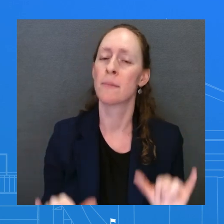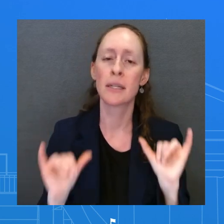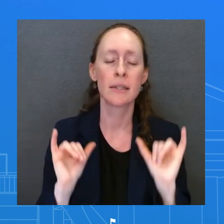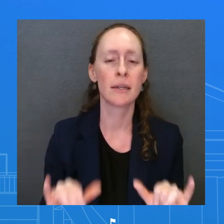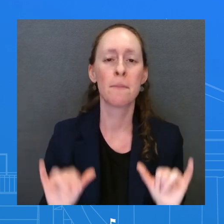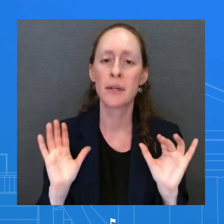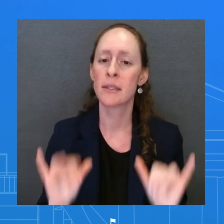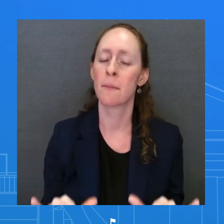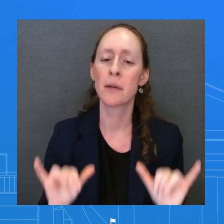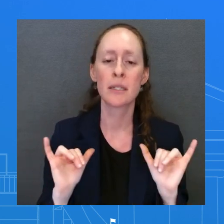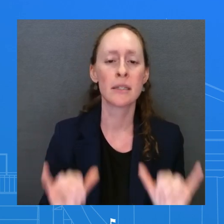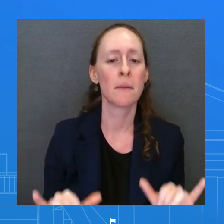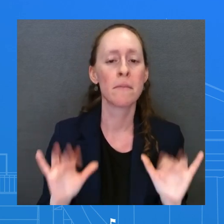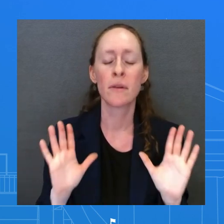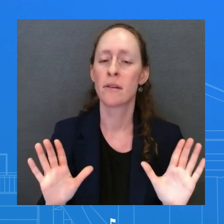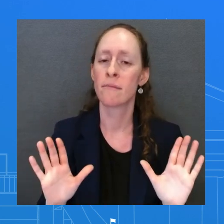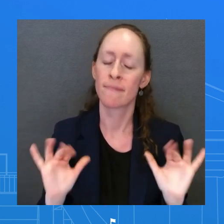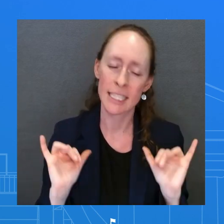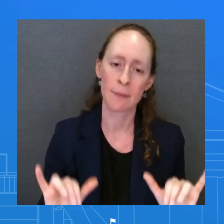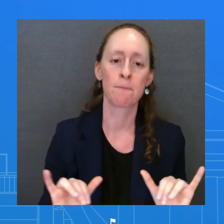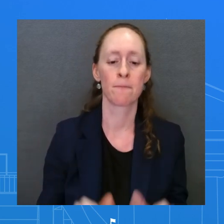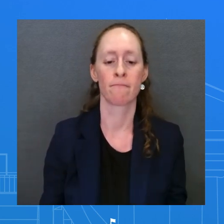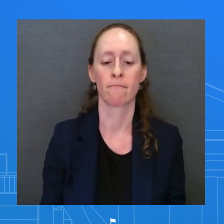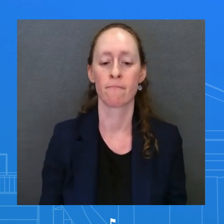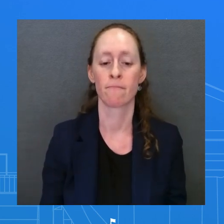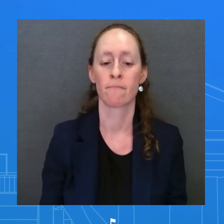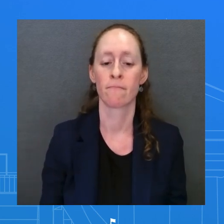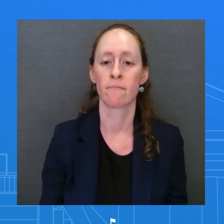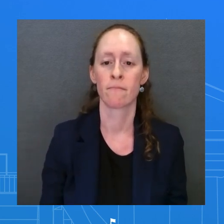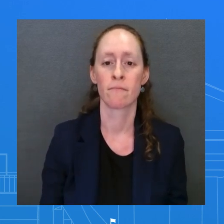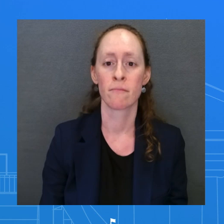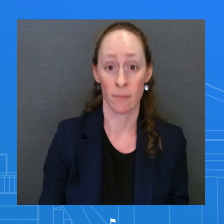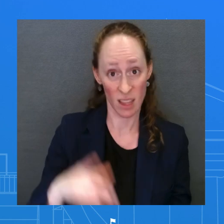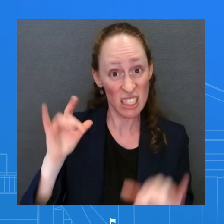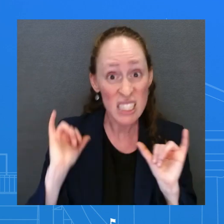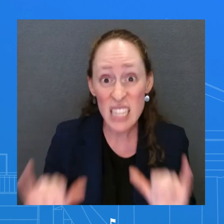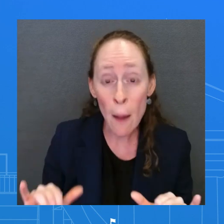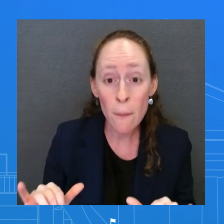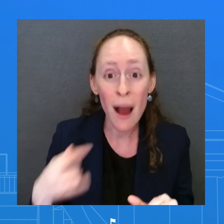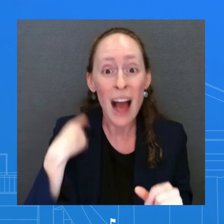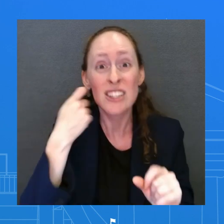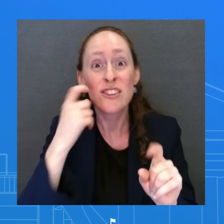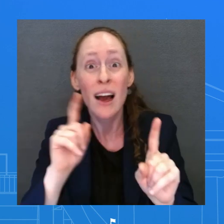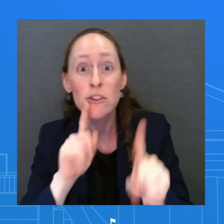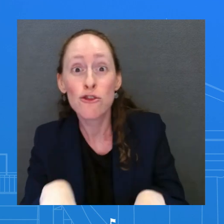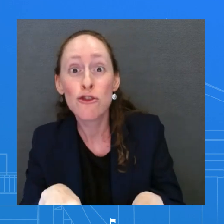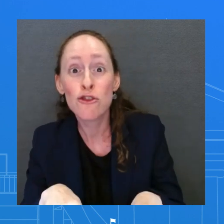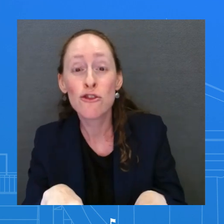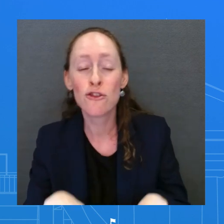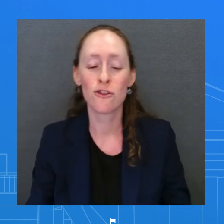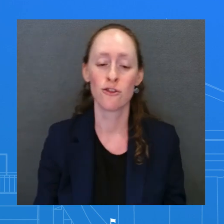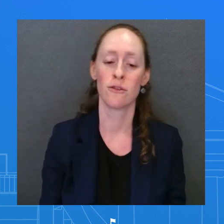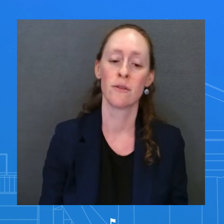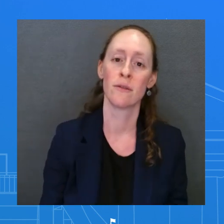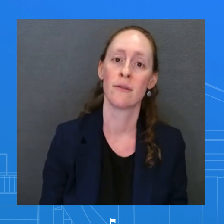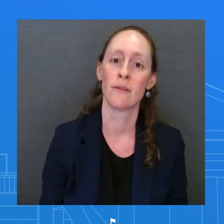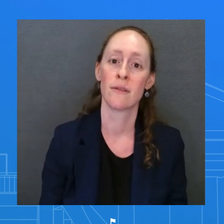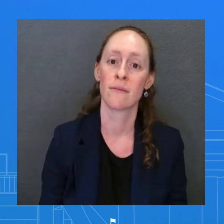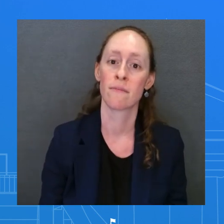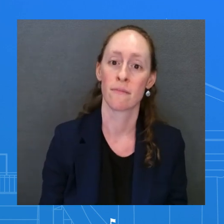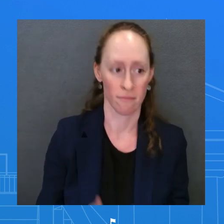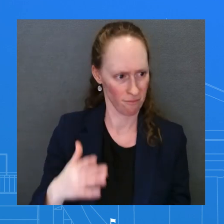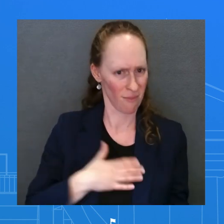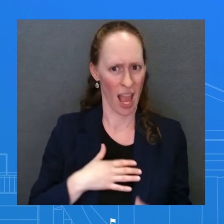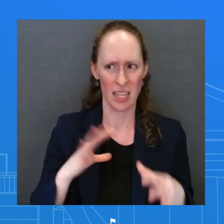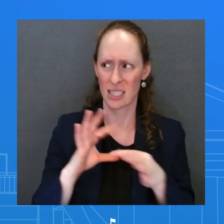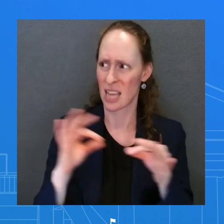you to the White House Counsel. This is not a change? I just answered the question. You just asked me, does my statement change? I just told you nothing has